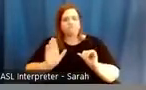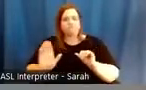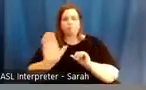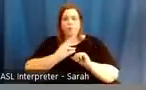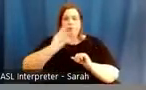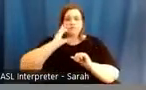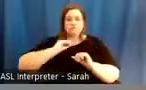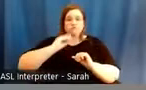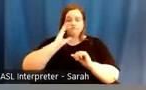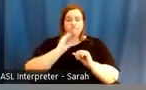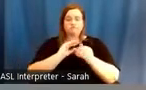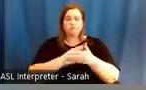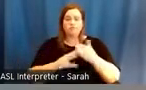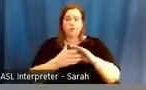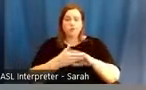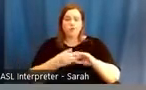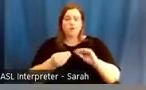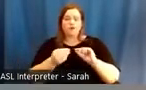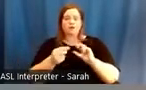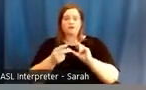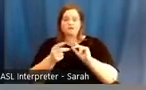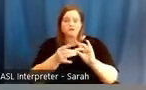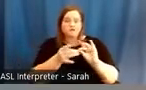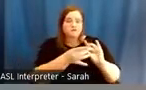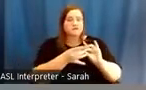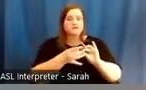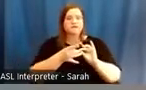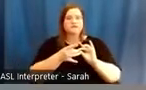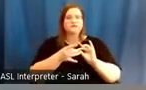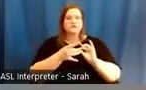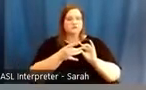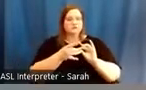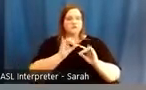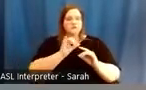and thinking about how those can be put in action.